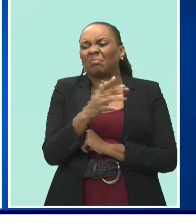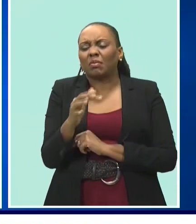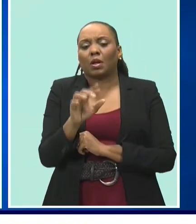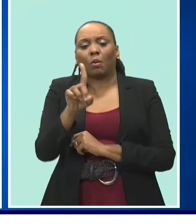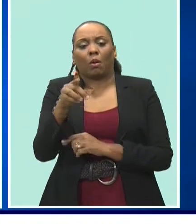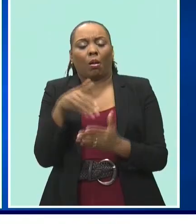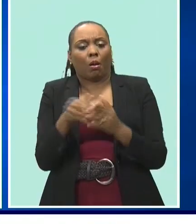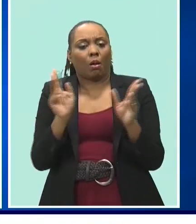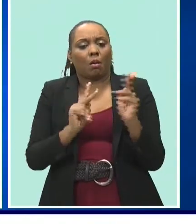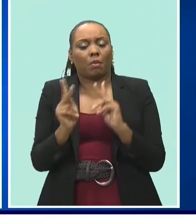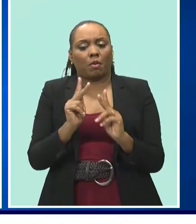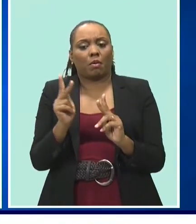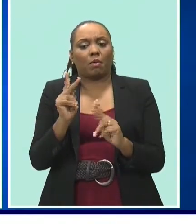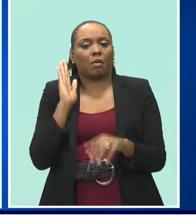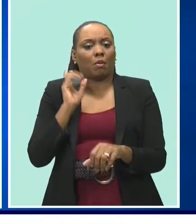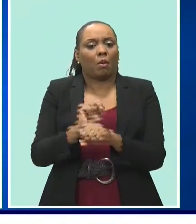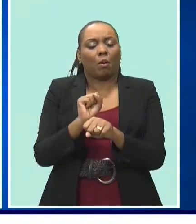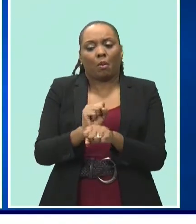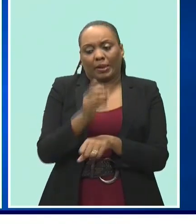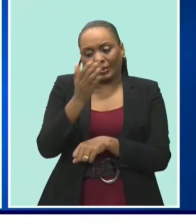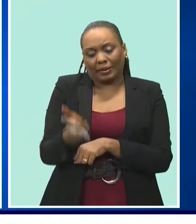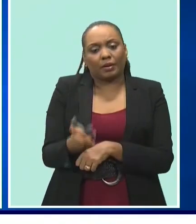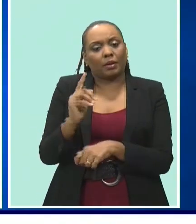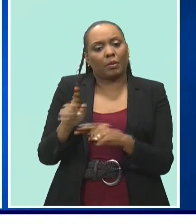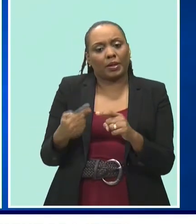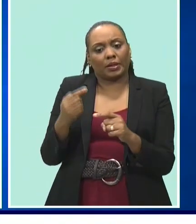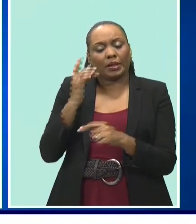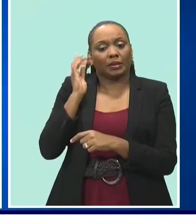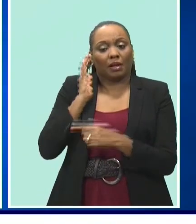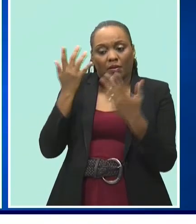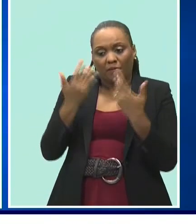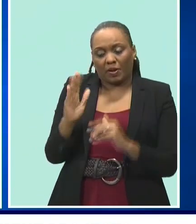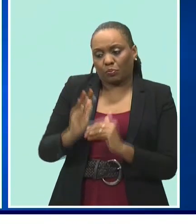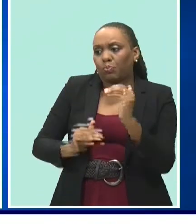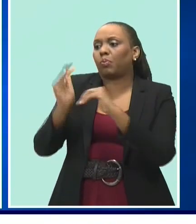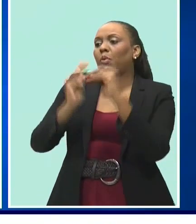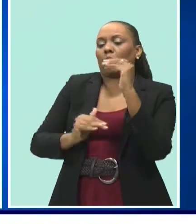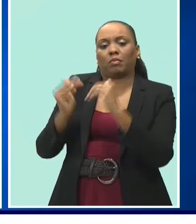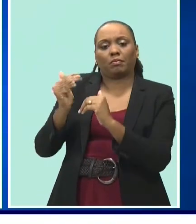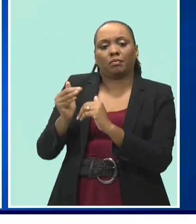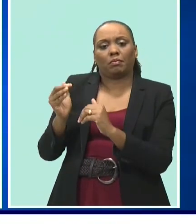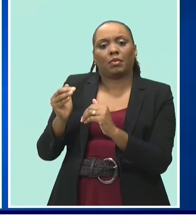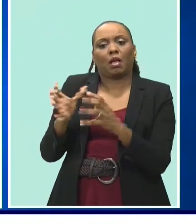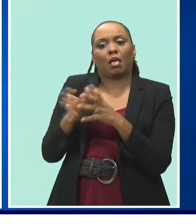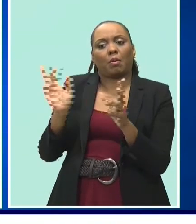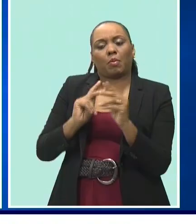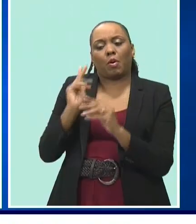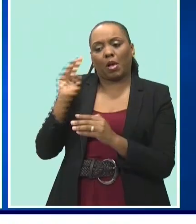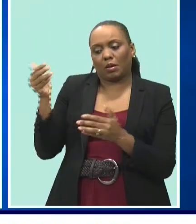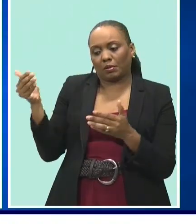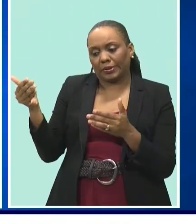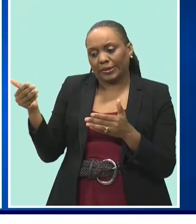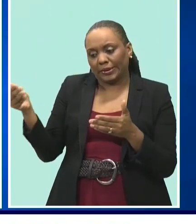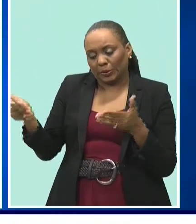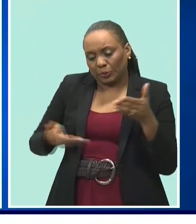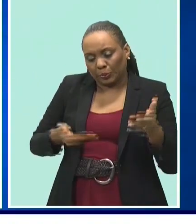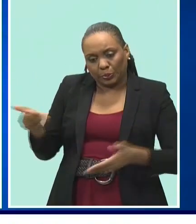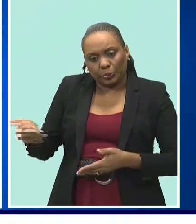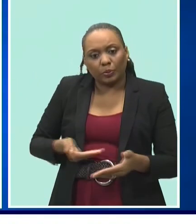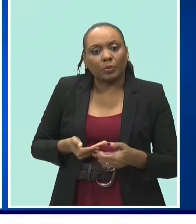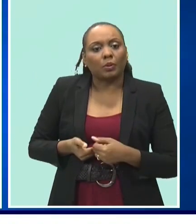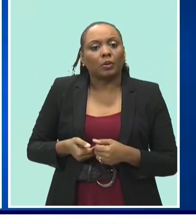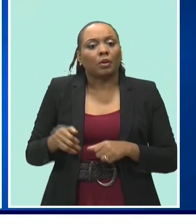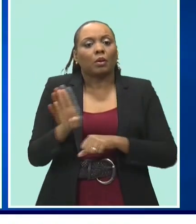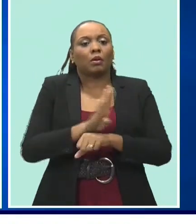people will be employed when that hotel is completed. And I believe that the government of Barbados has signaled that they are